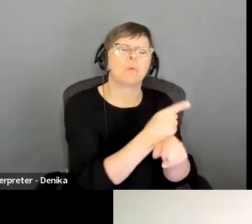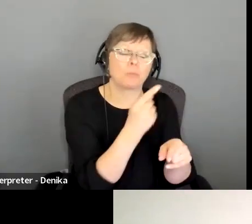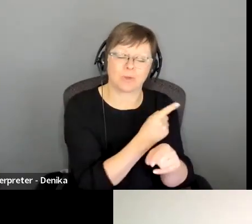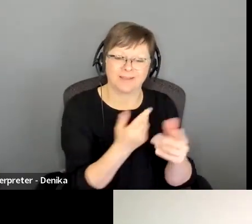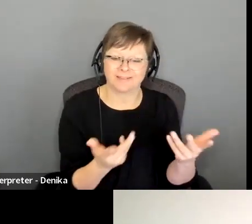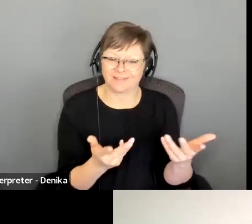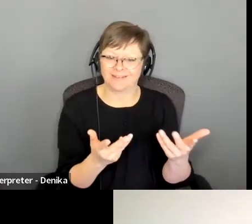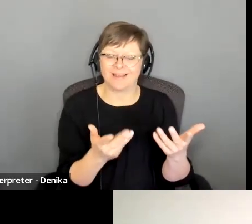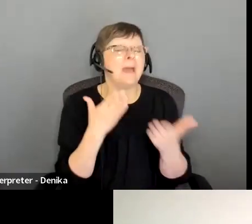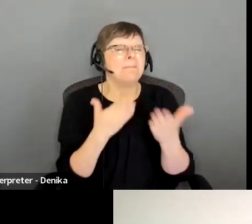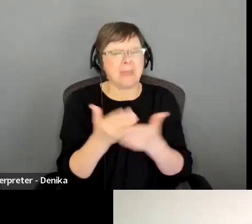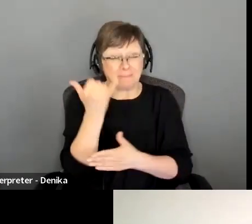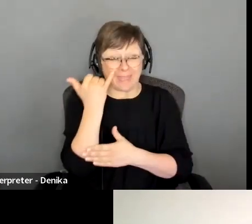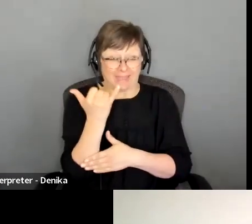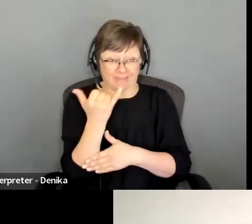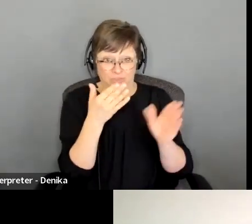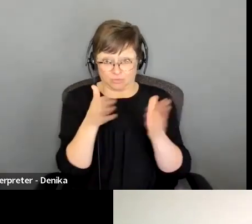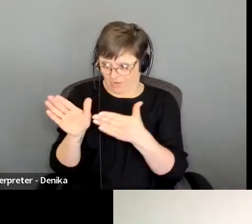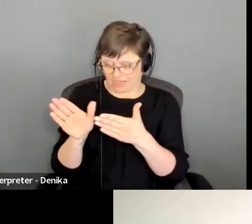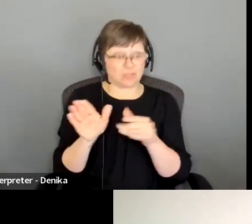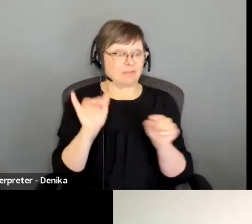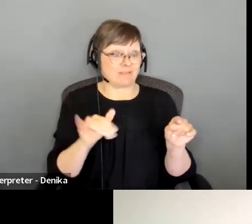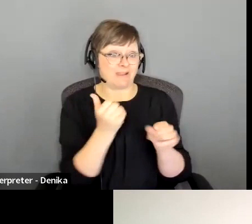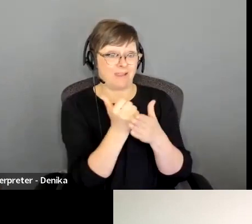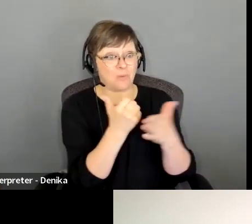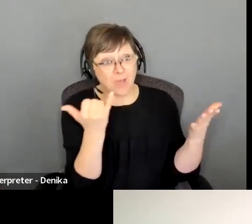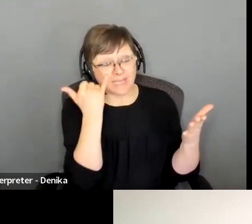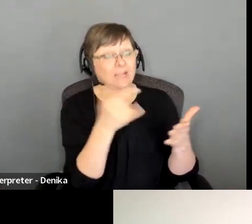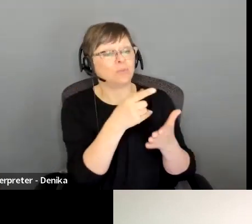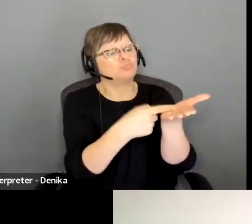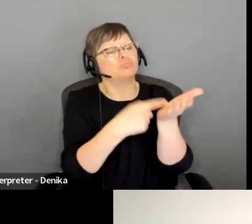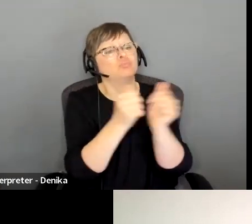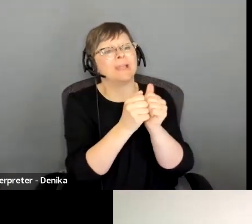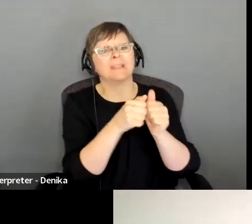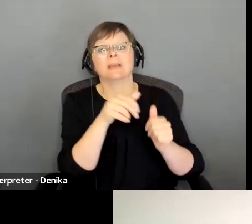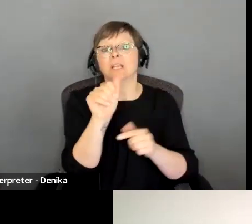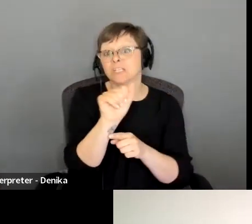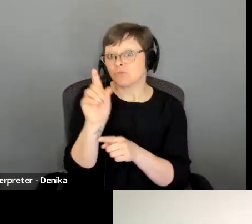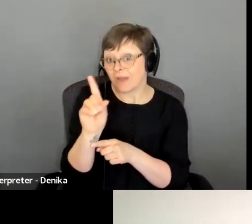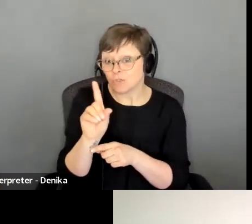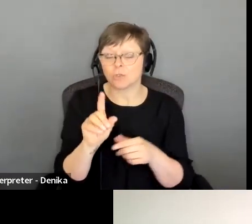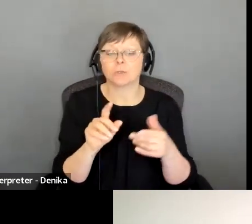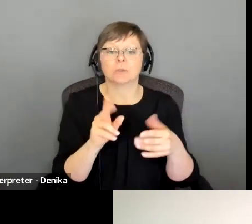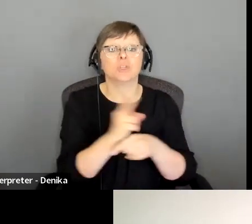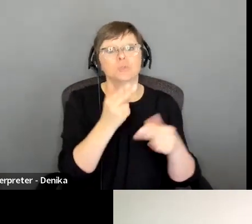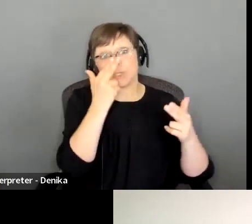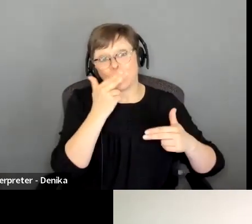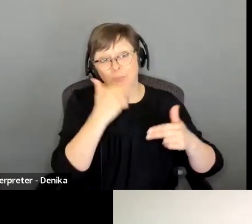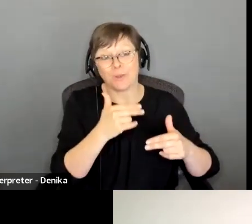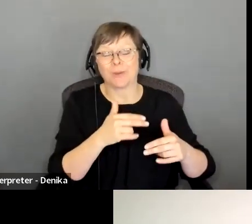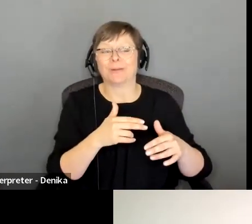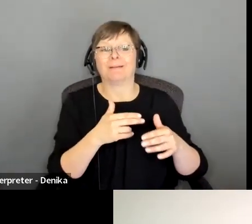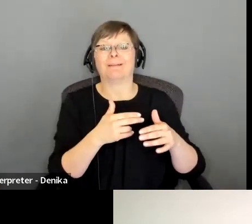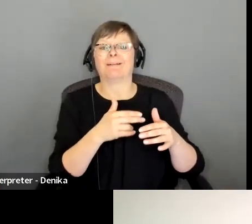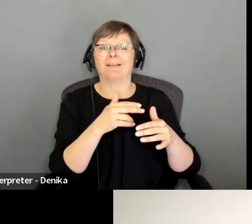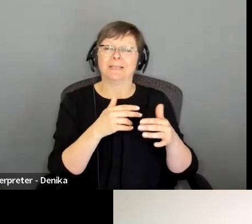up is, again, if you are trying to have a direct conversation with the artistic director, using humor maybe to start that conversation. You